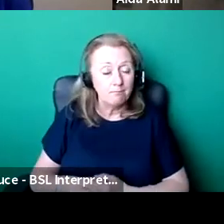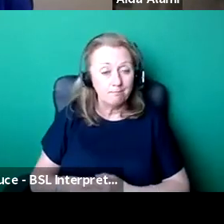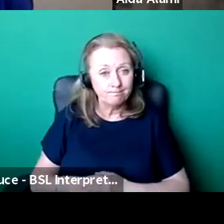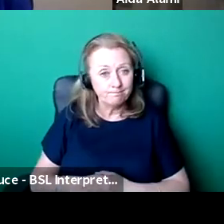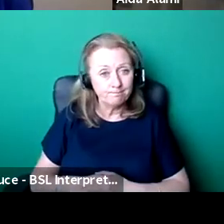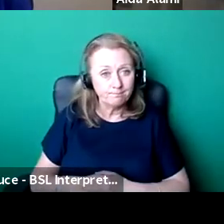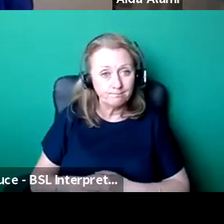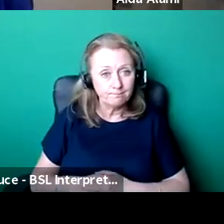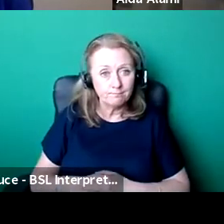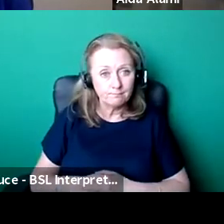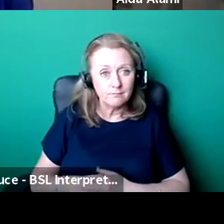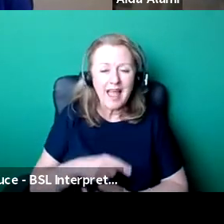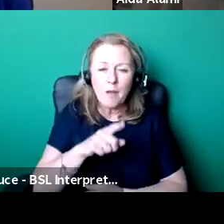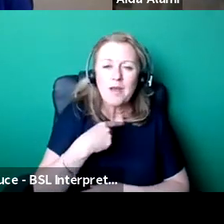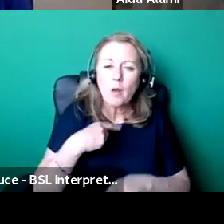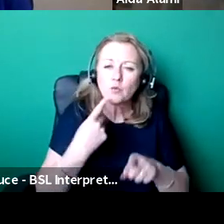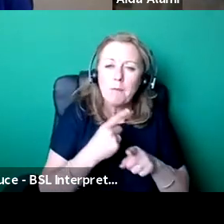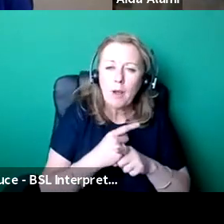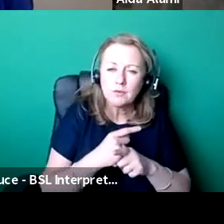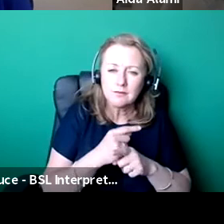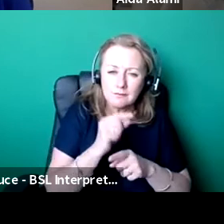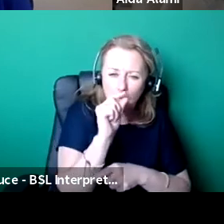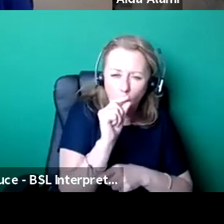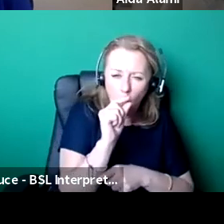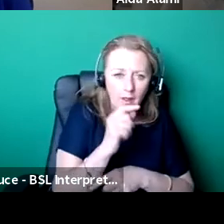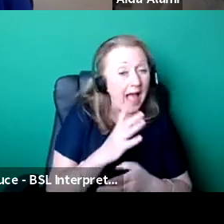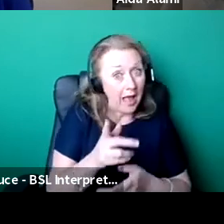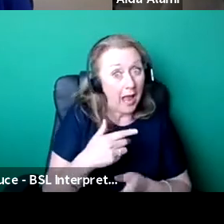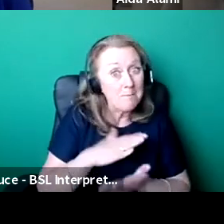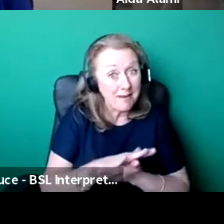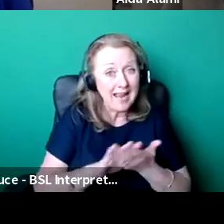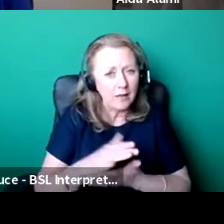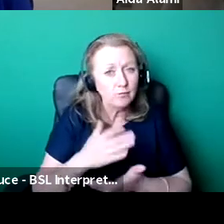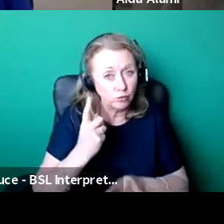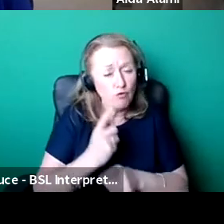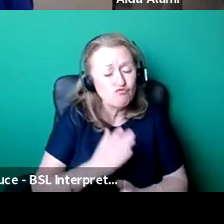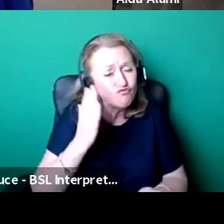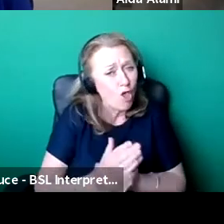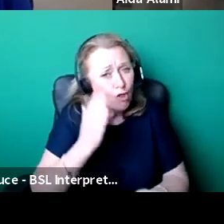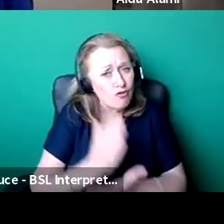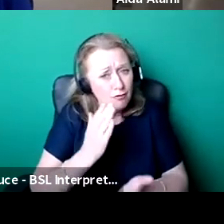I'll specify that the pockets I was referring to were extremely small pockets,